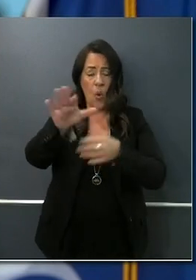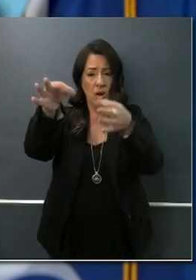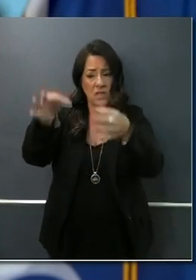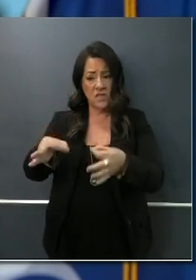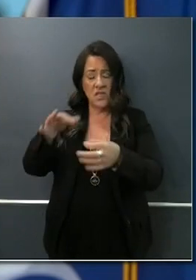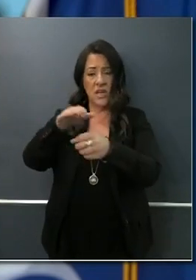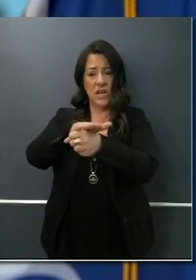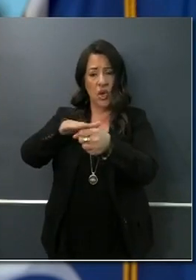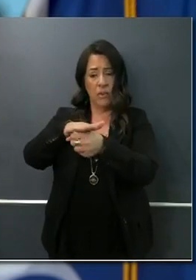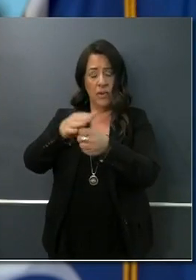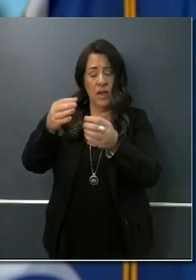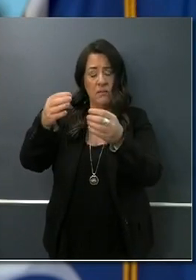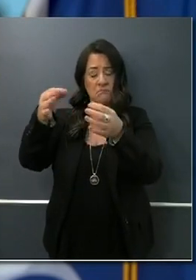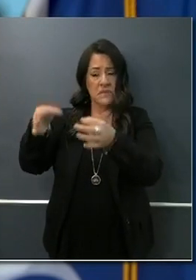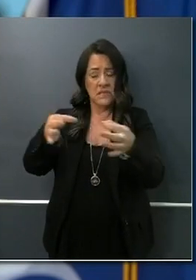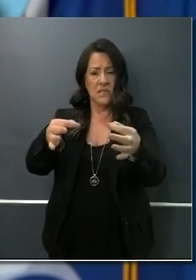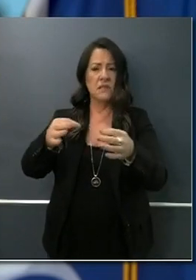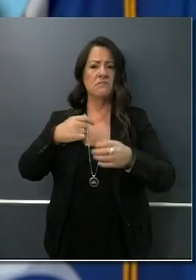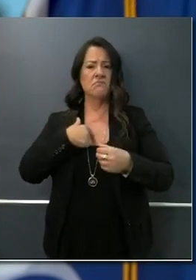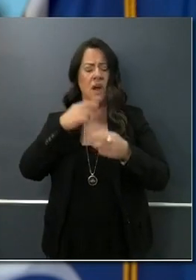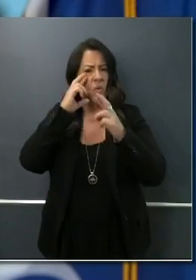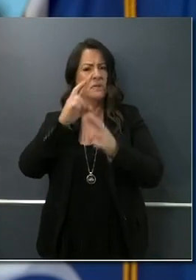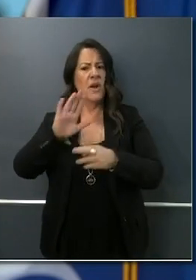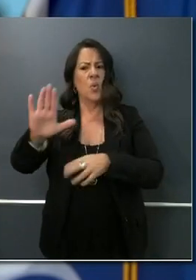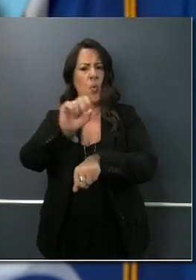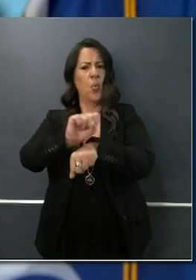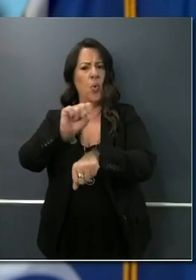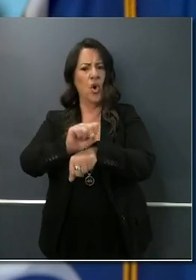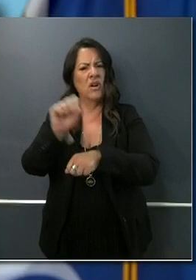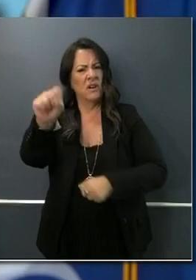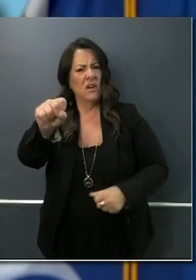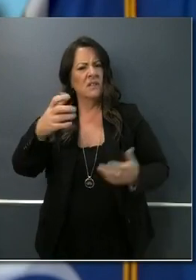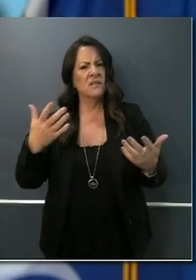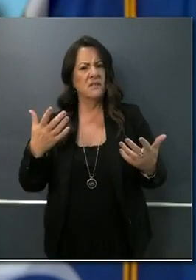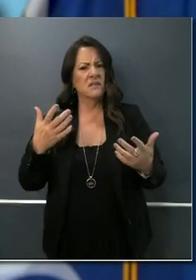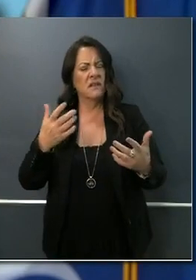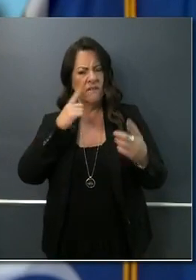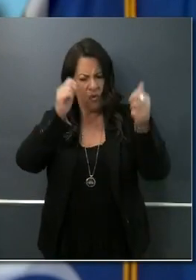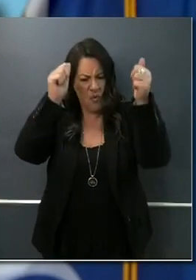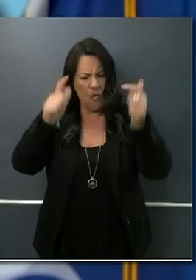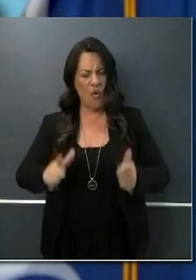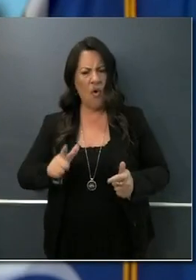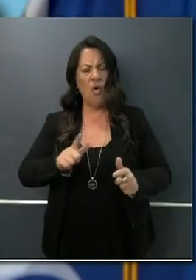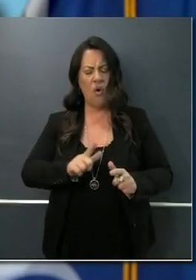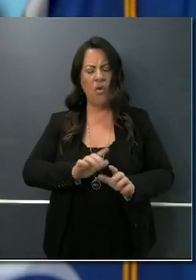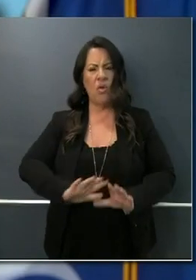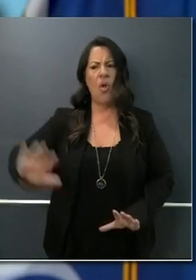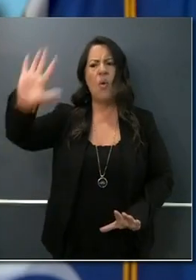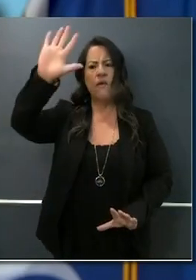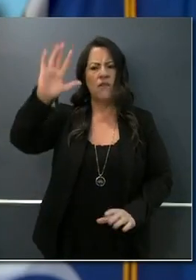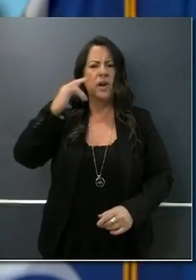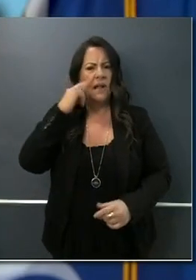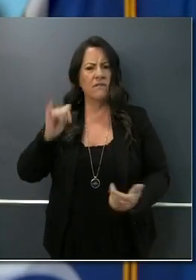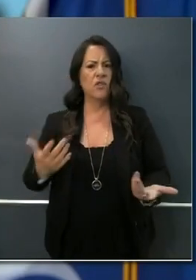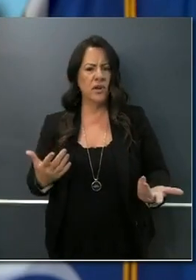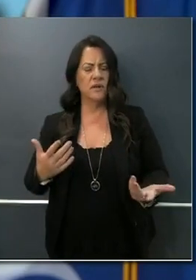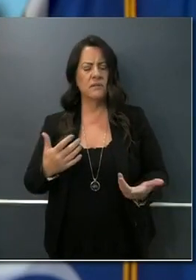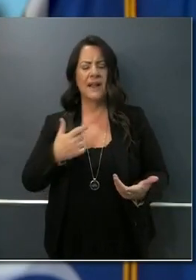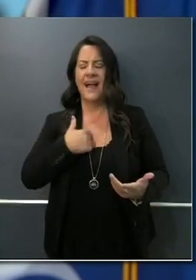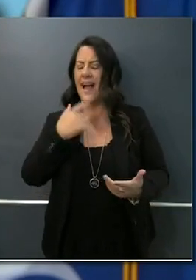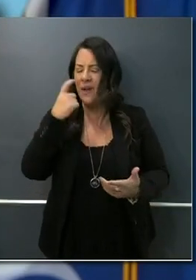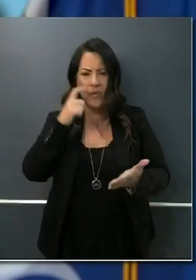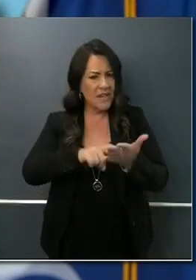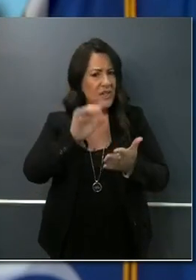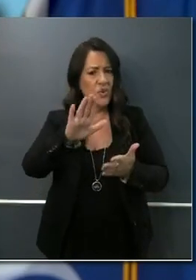I deeply respect the work that elected officials do all up and down this state of all political stripes. And I recognize your